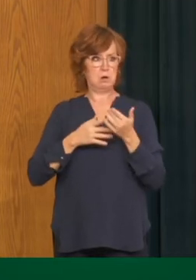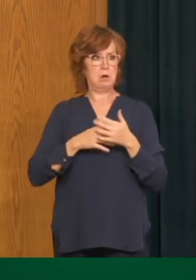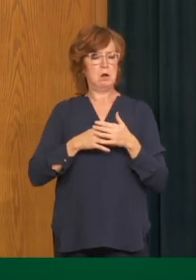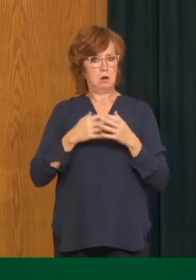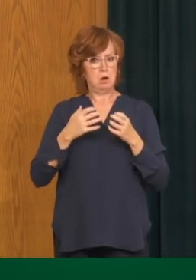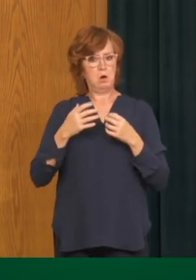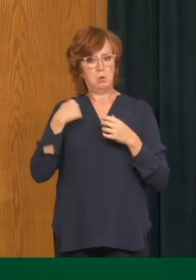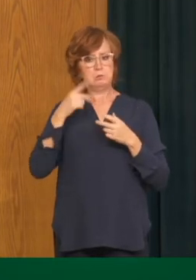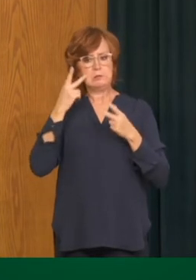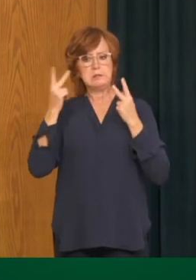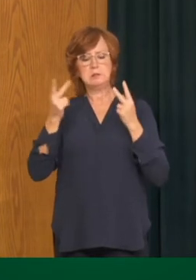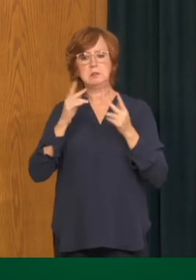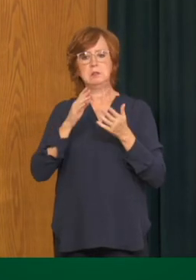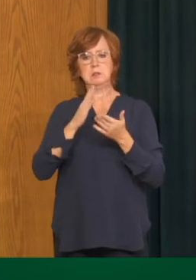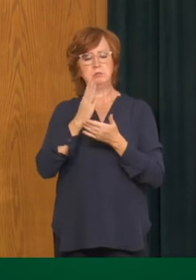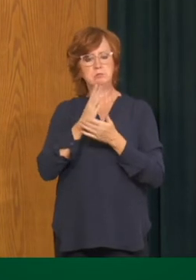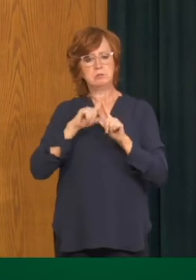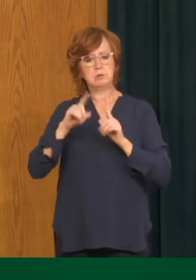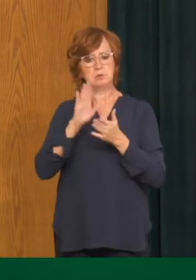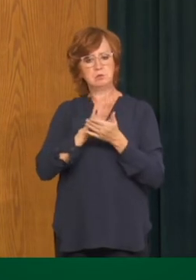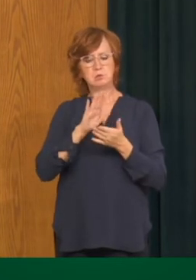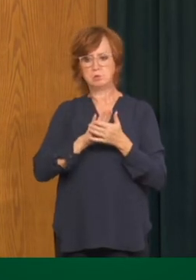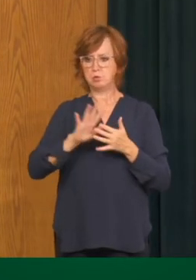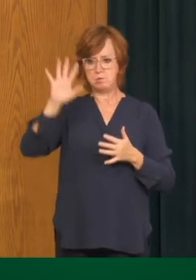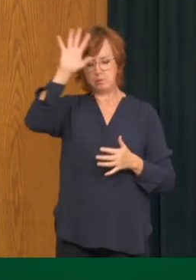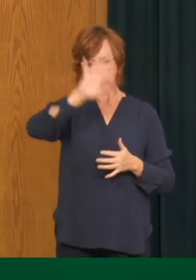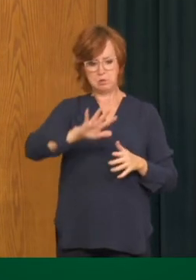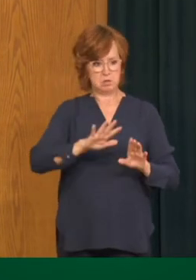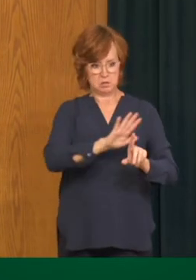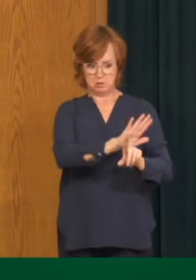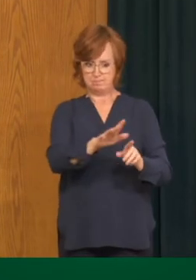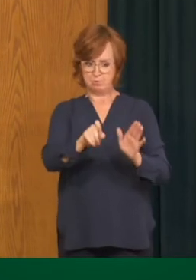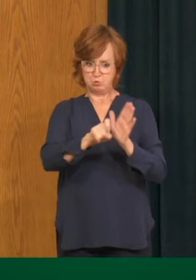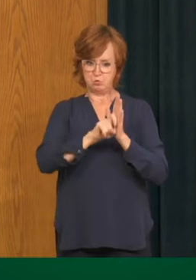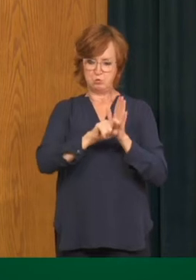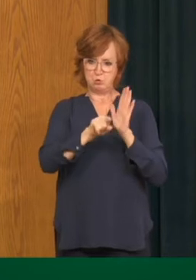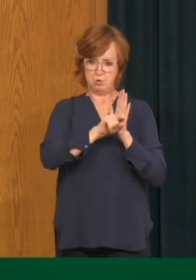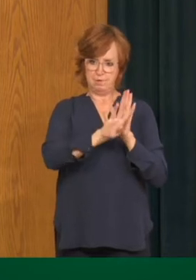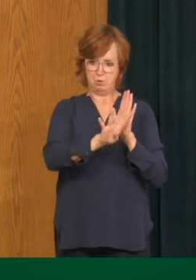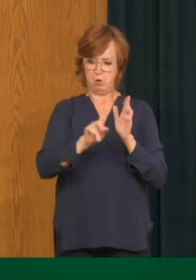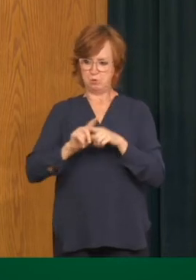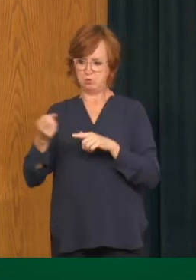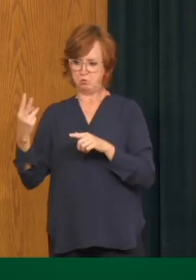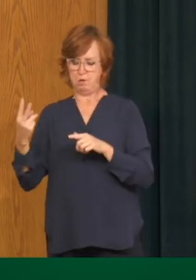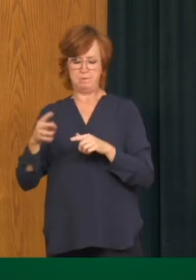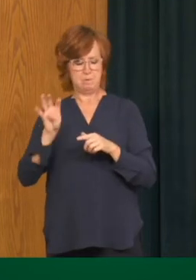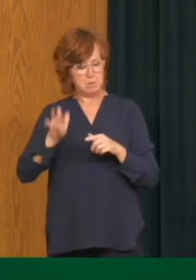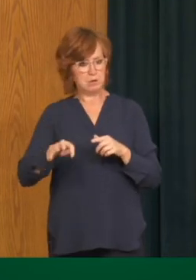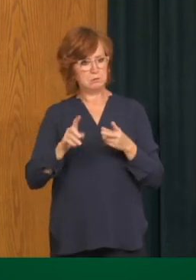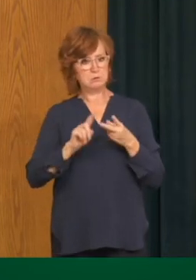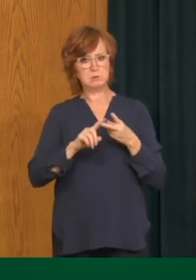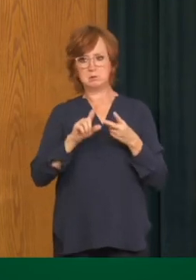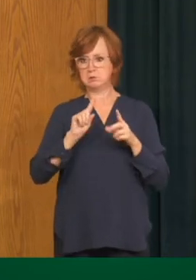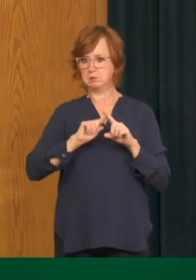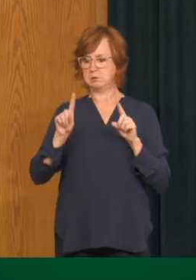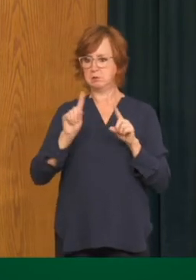grade 4 to 12, across carte blanche across their school divisions. We've seen other school divisions that have separated some of their higher